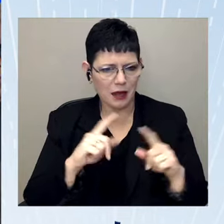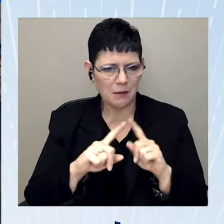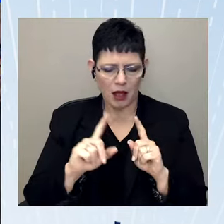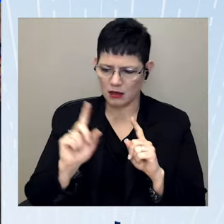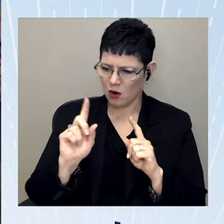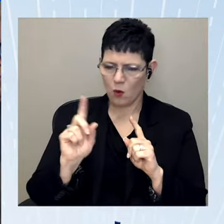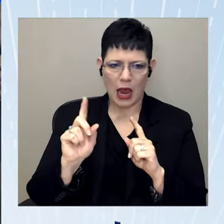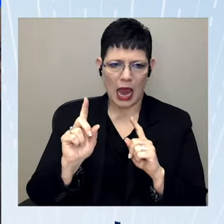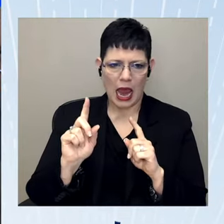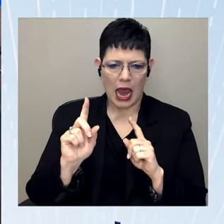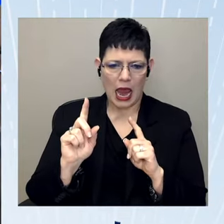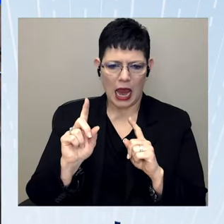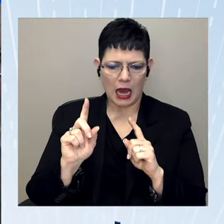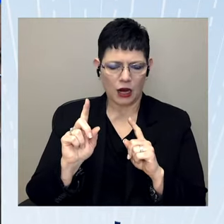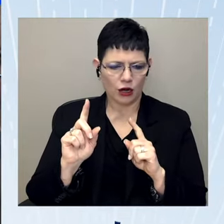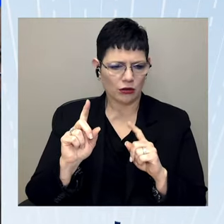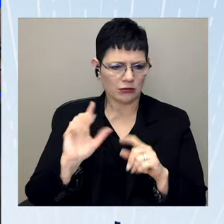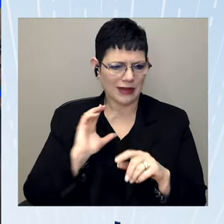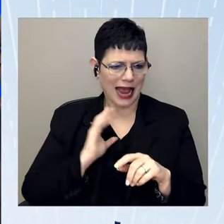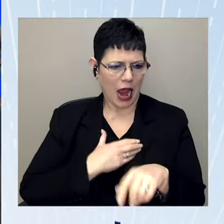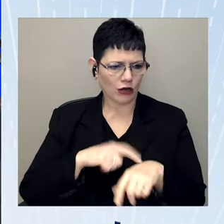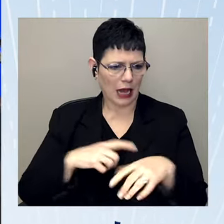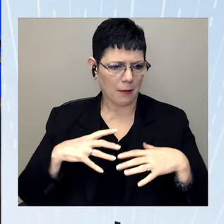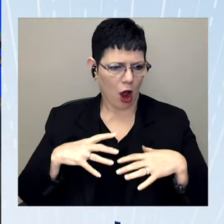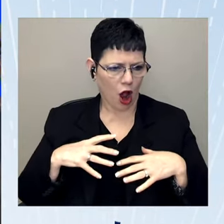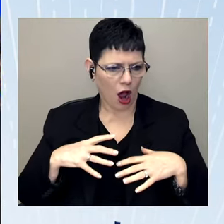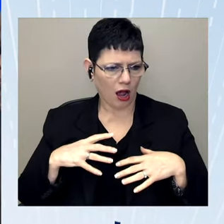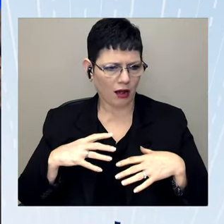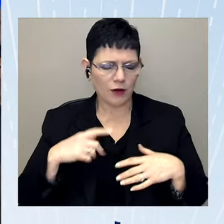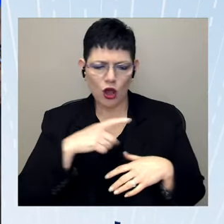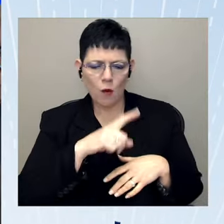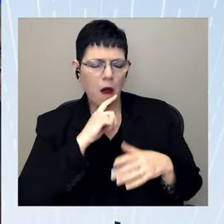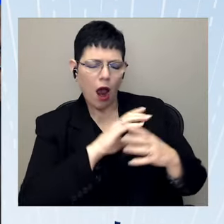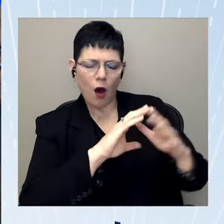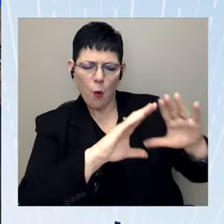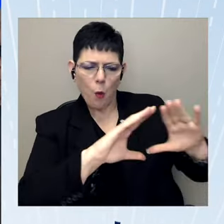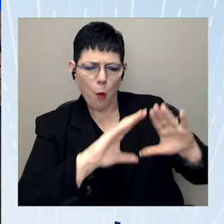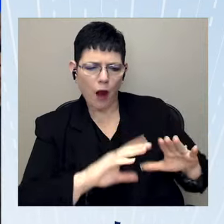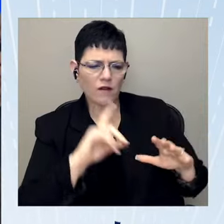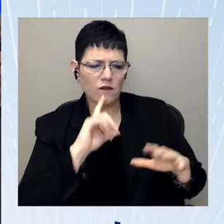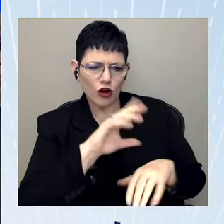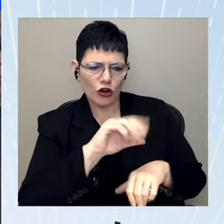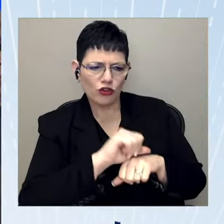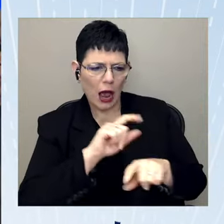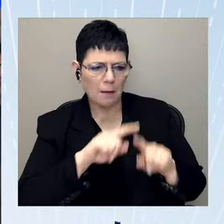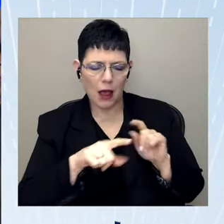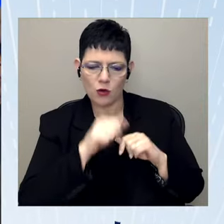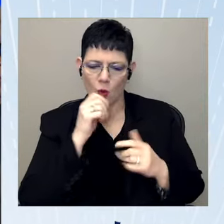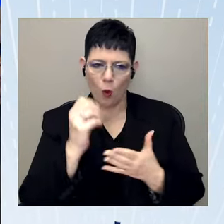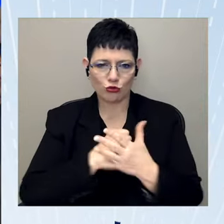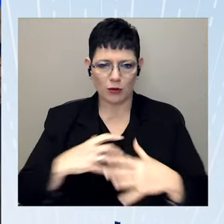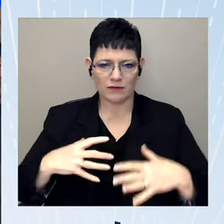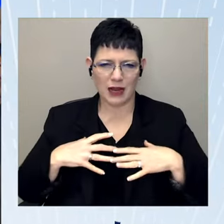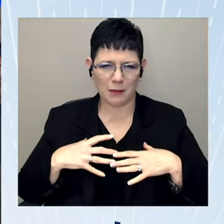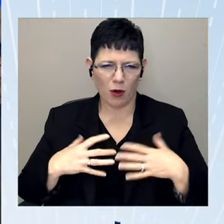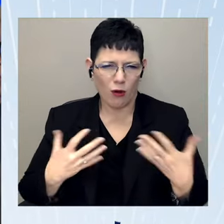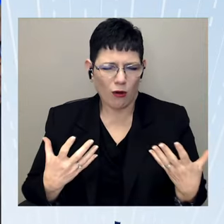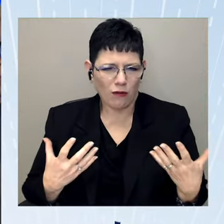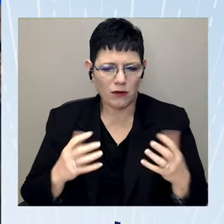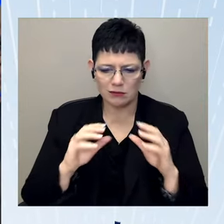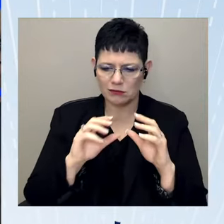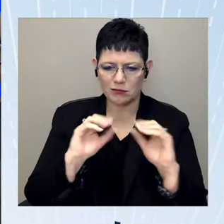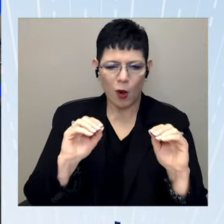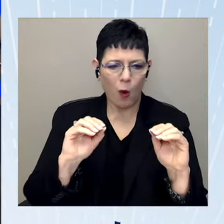give you sick days. Good job, you're magnanimous for doing what you do, but you don't deserve time off. You don't deserve health